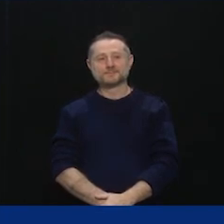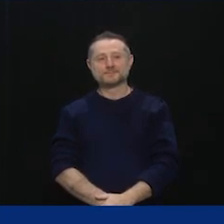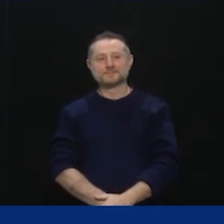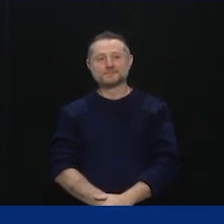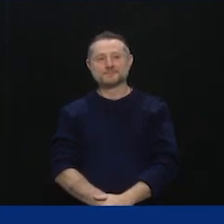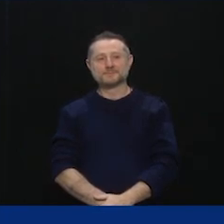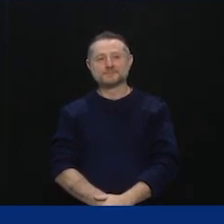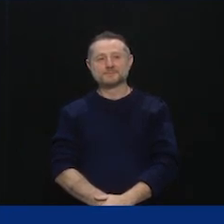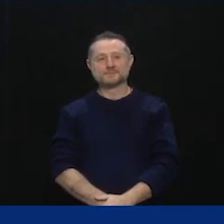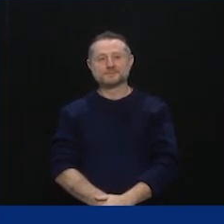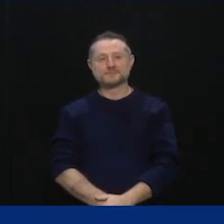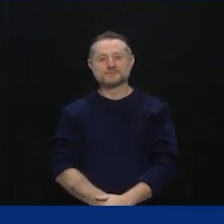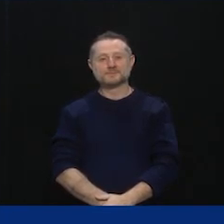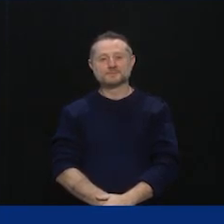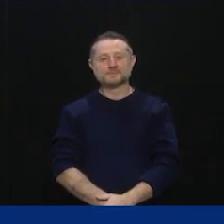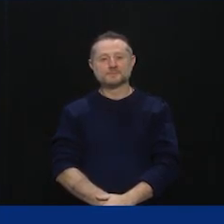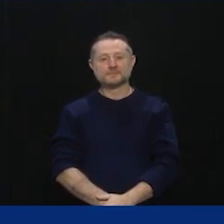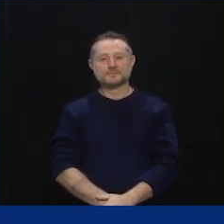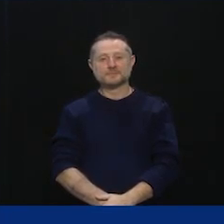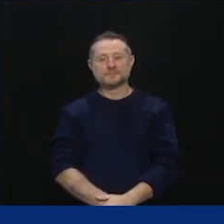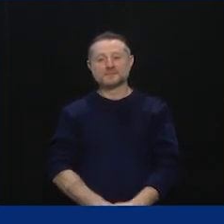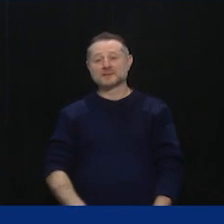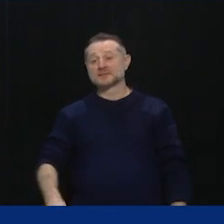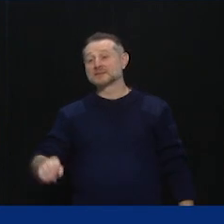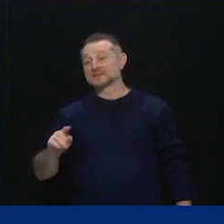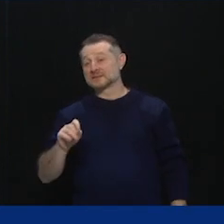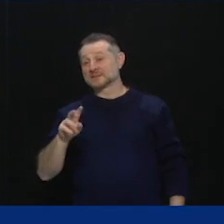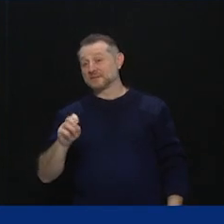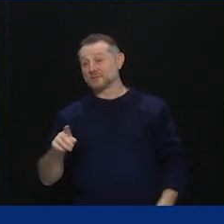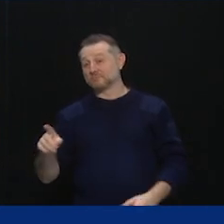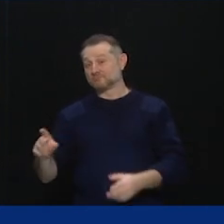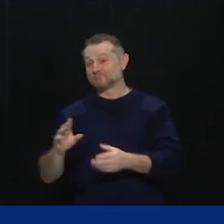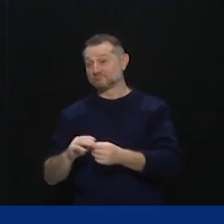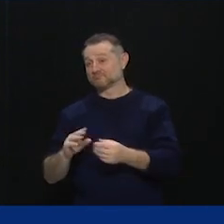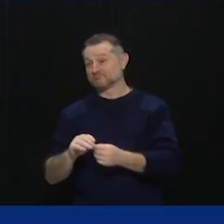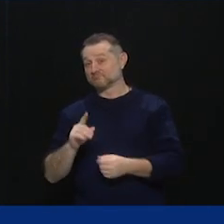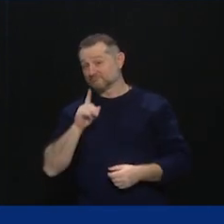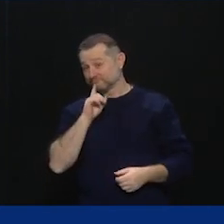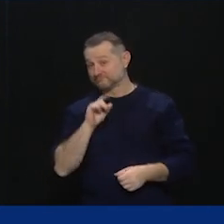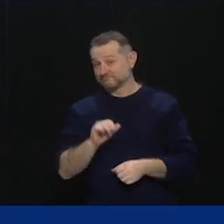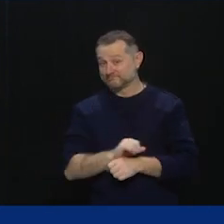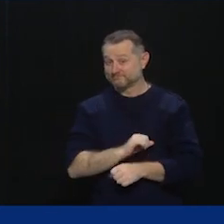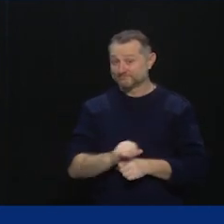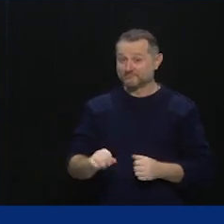Stephen mentioned that really took all levels of government, and he's right. And